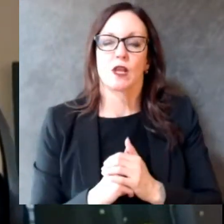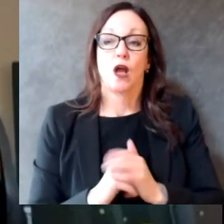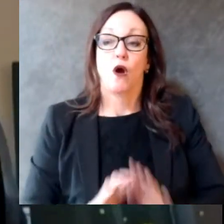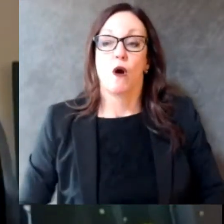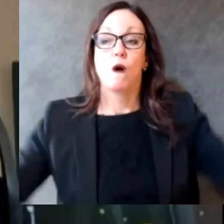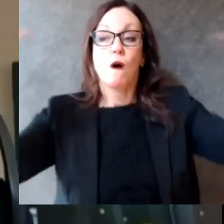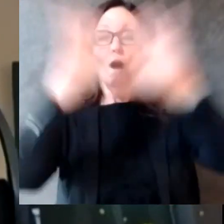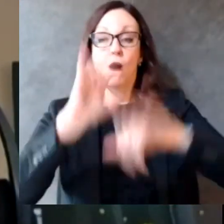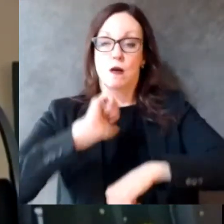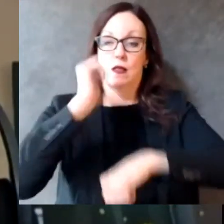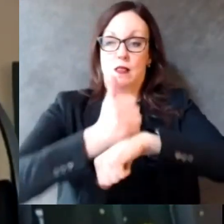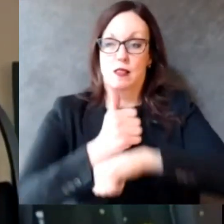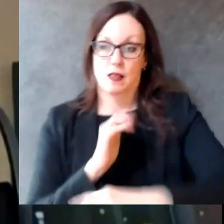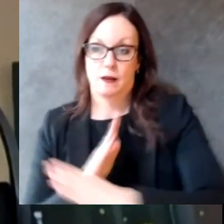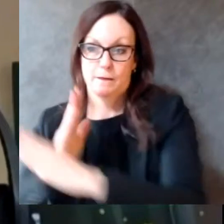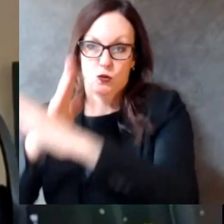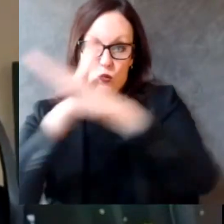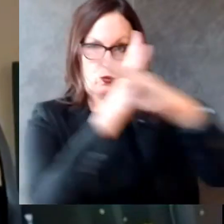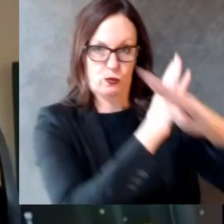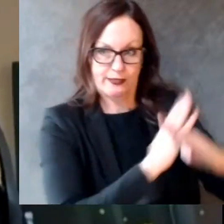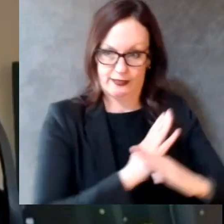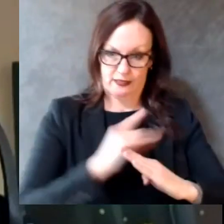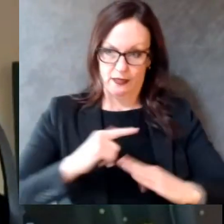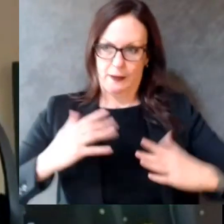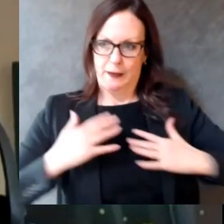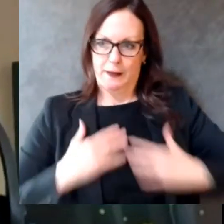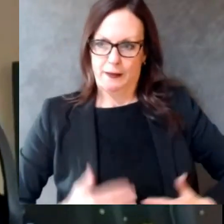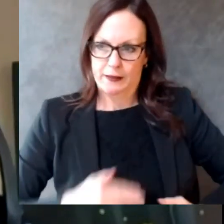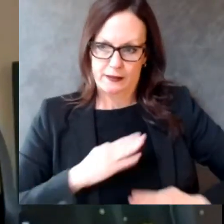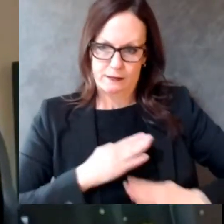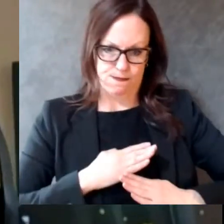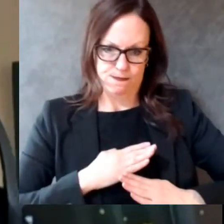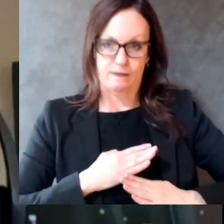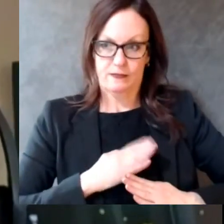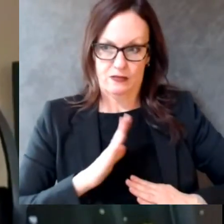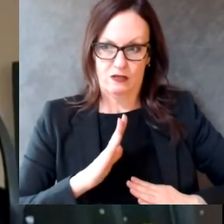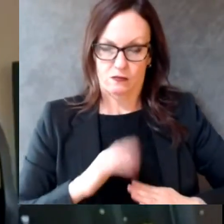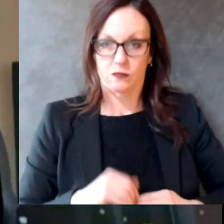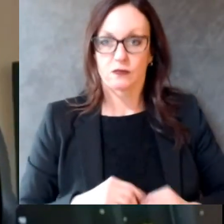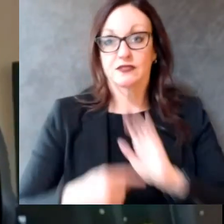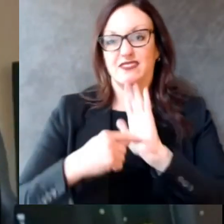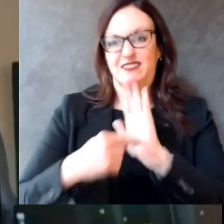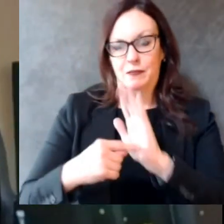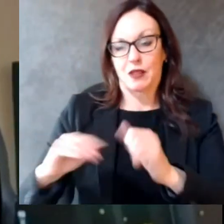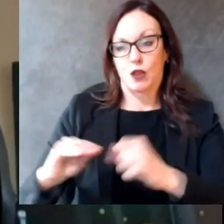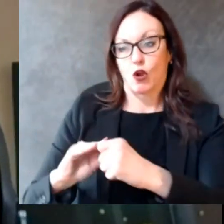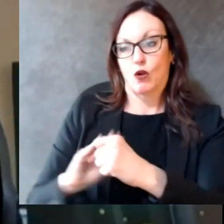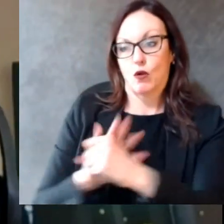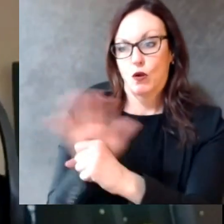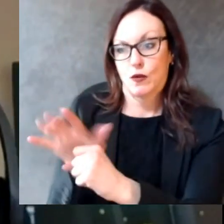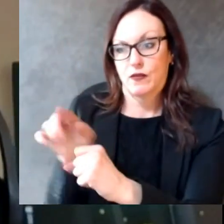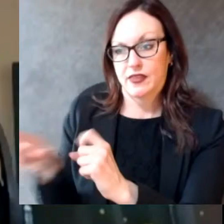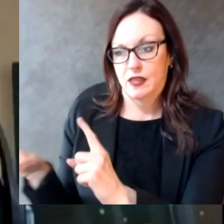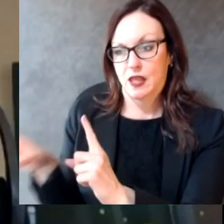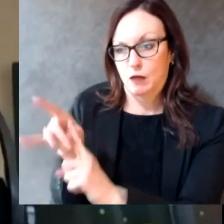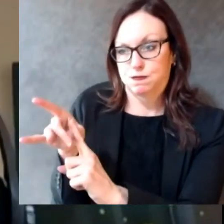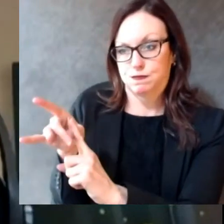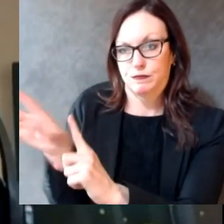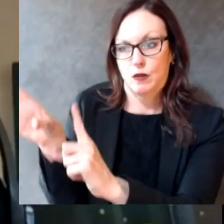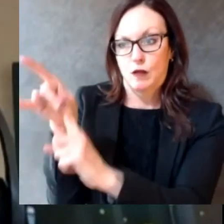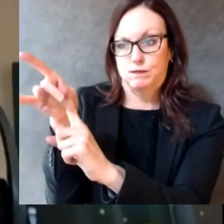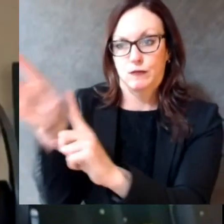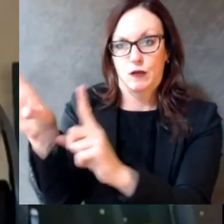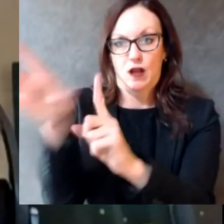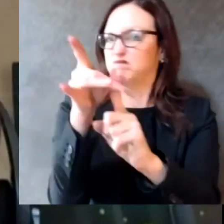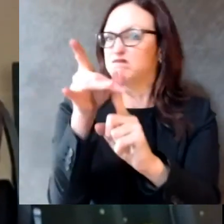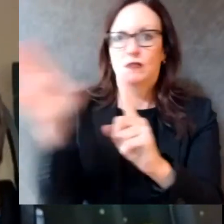virus. And so it's always going to be hard for us to know when we've hit herd immunity because, number one, we'll never